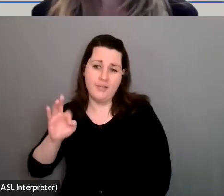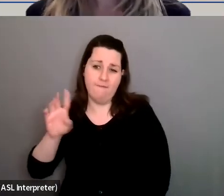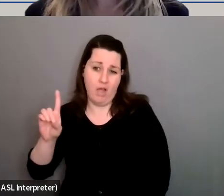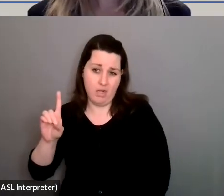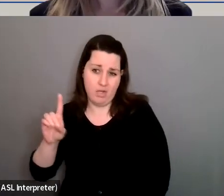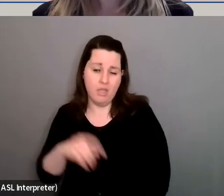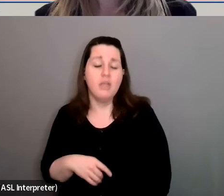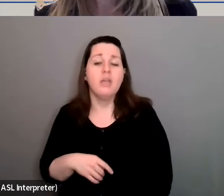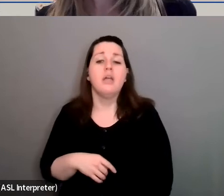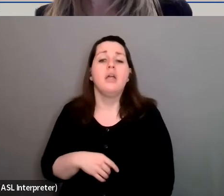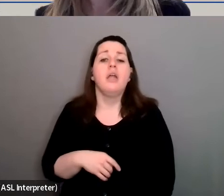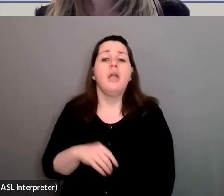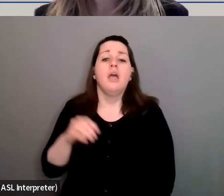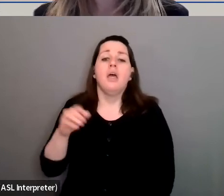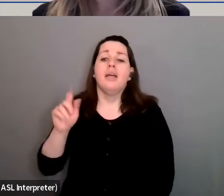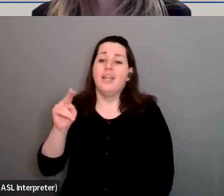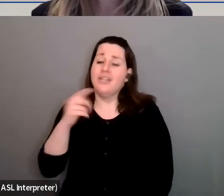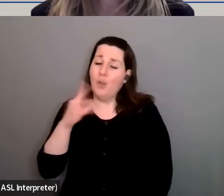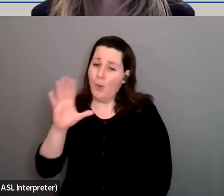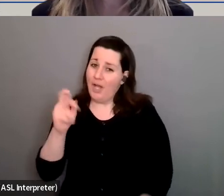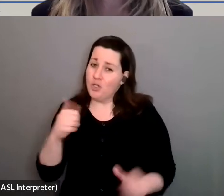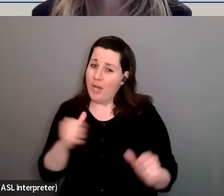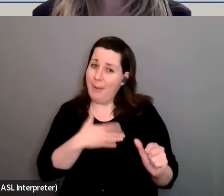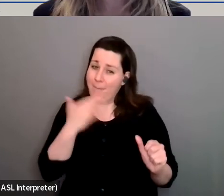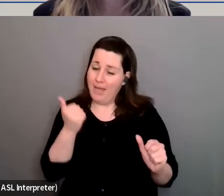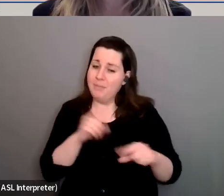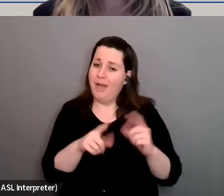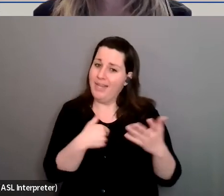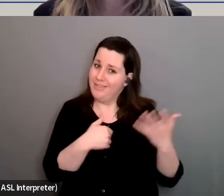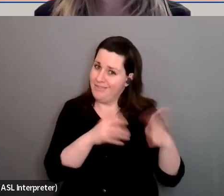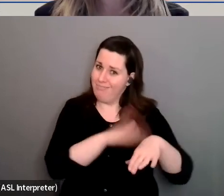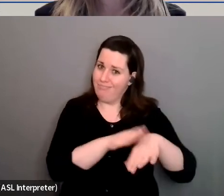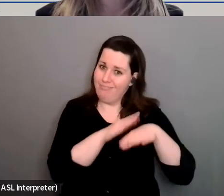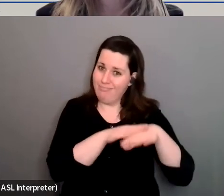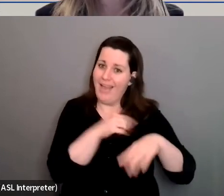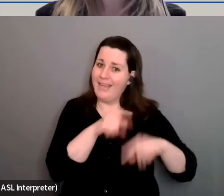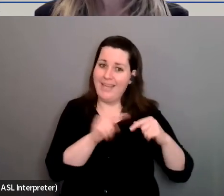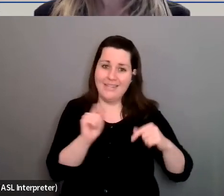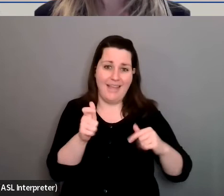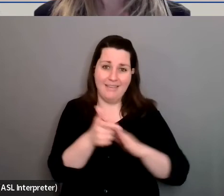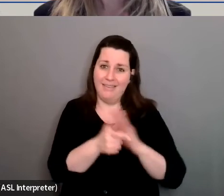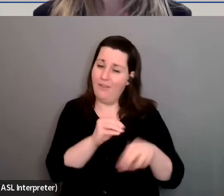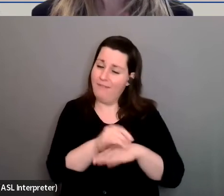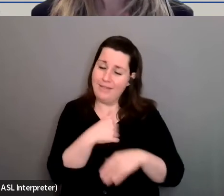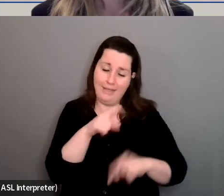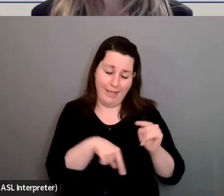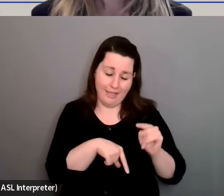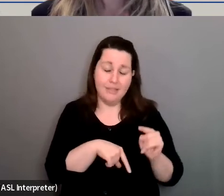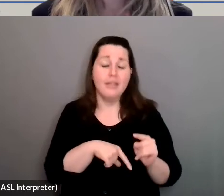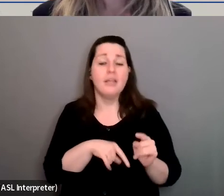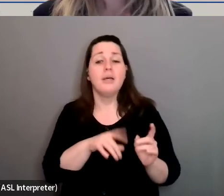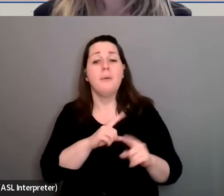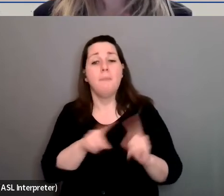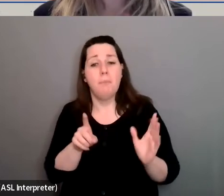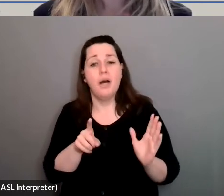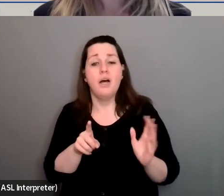going to put a little asterisk before this discussion, though, and say again, I can't give tax or legal advice. But what